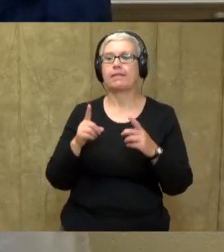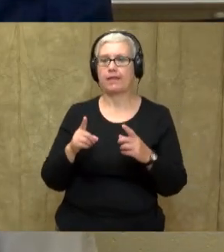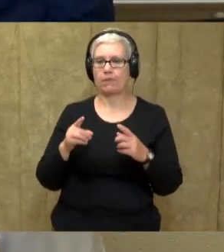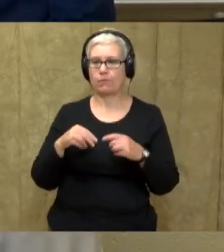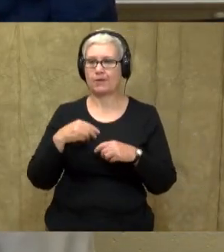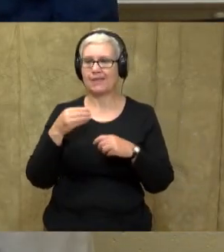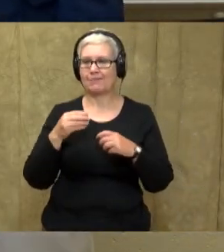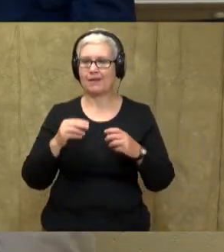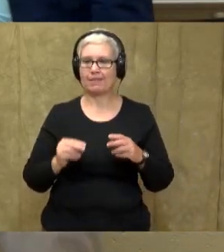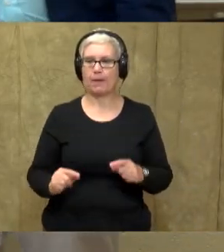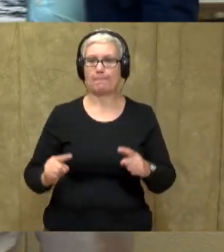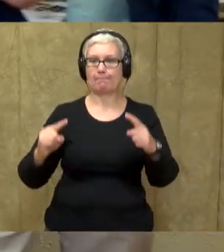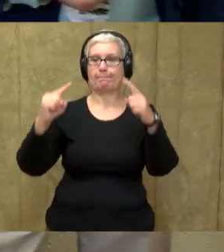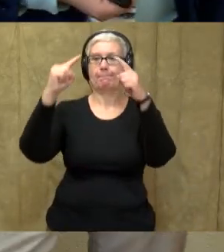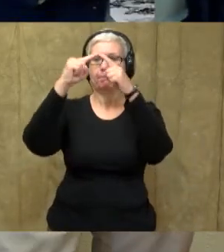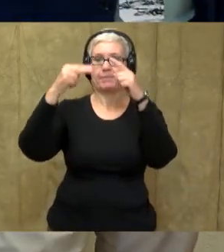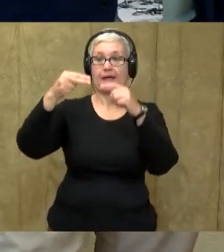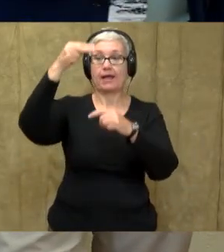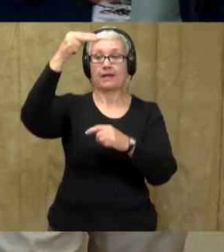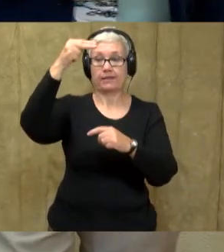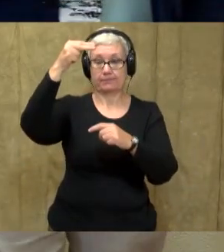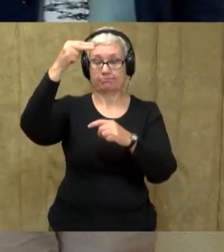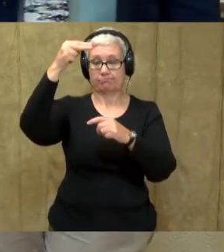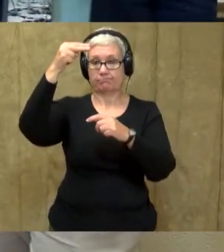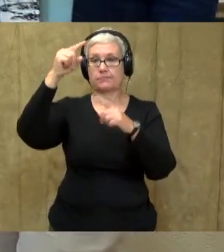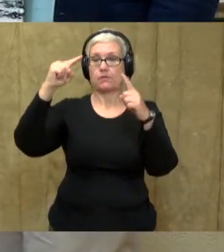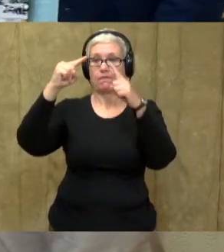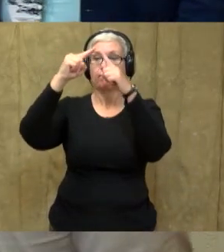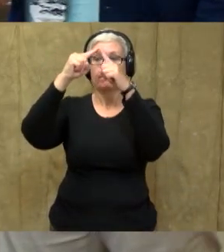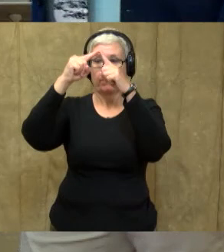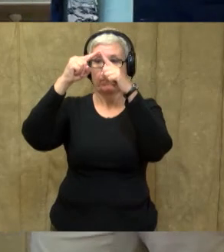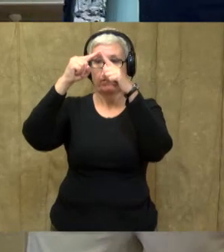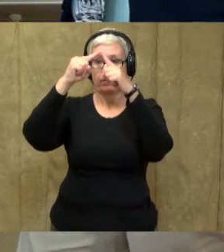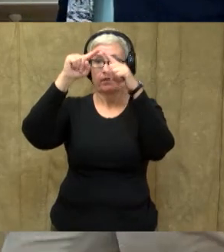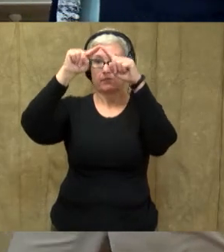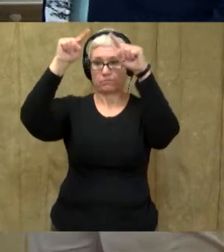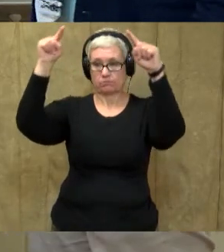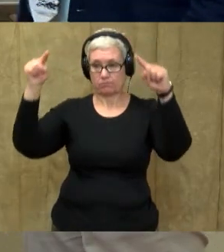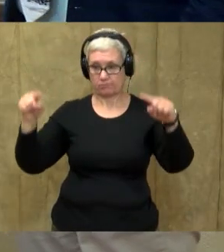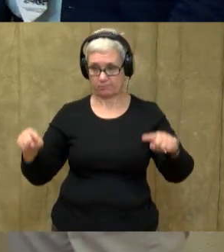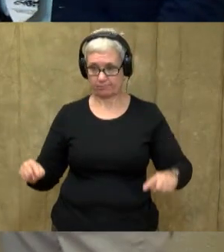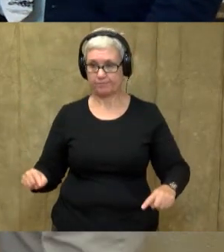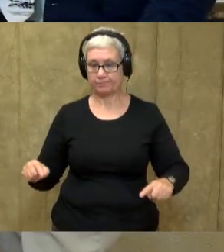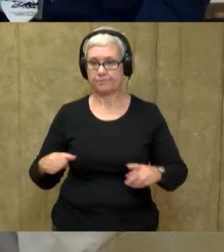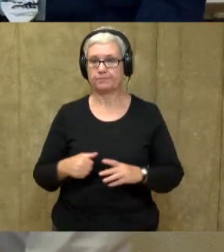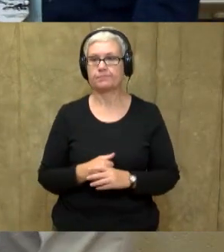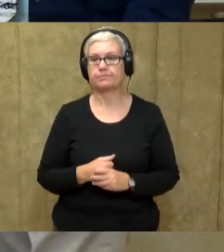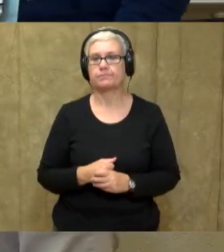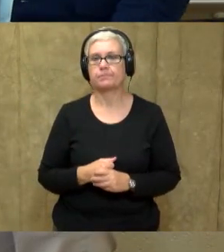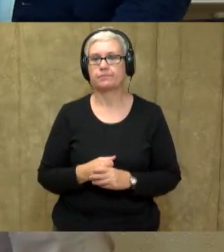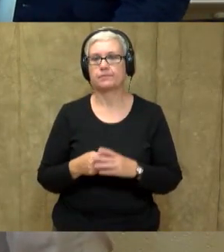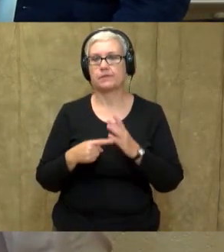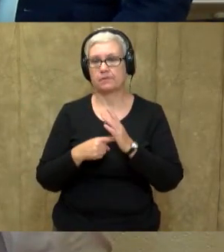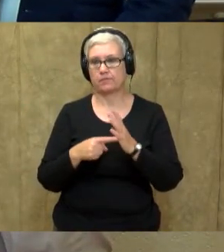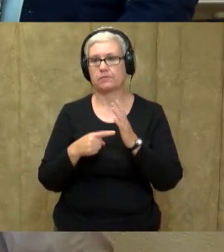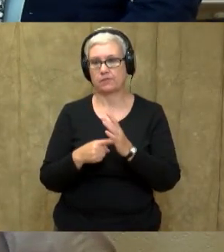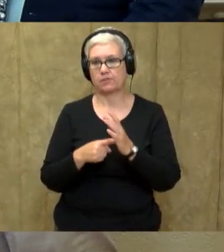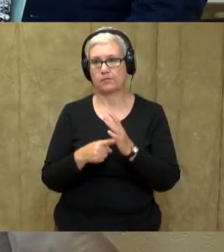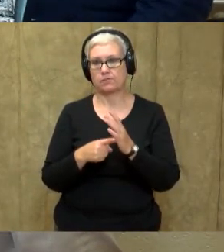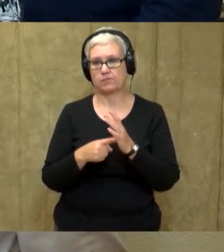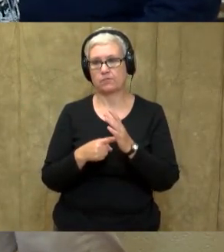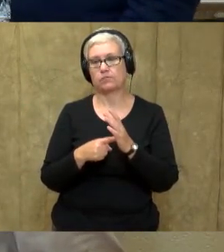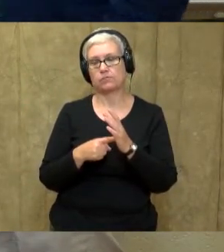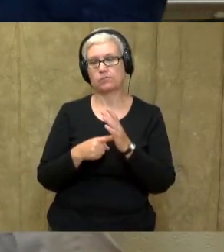highlight the maximum point, i.e. the vertex of the quadratic function we're interested in order to reveal, in this particular